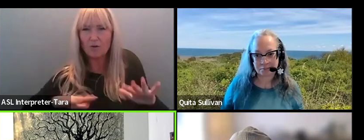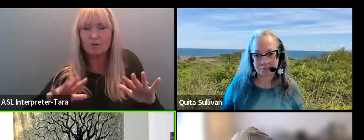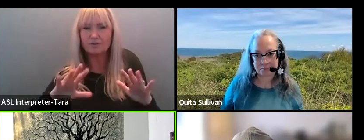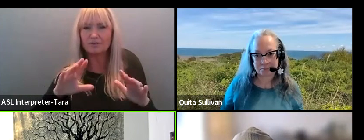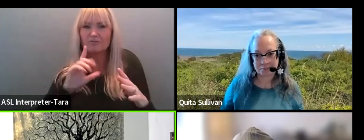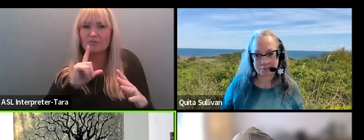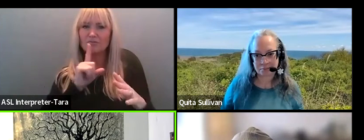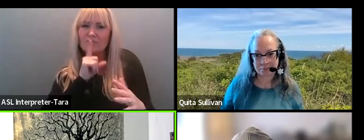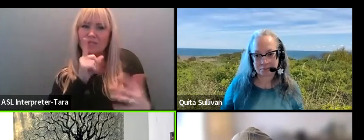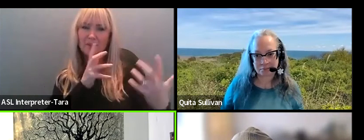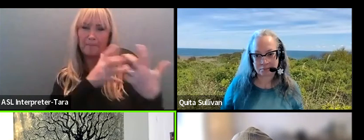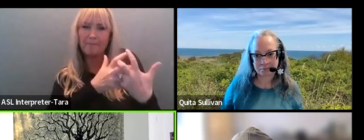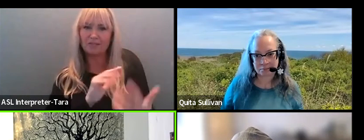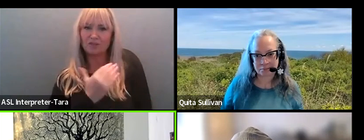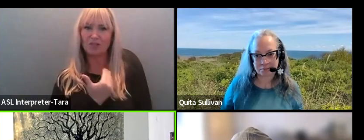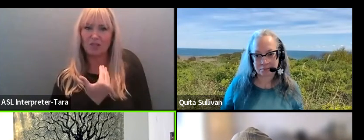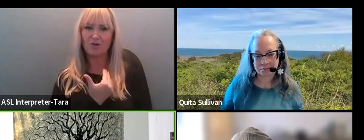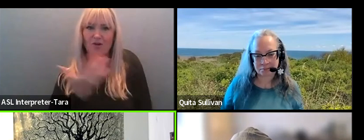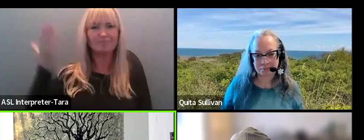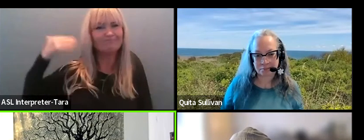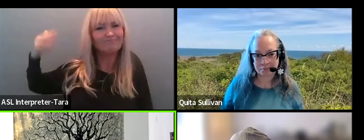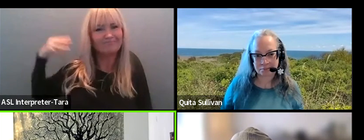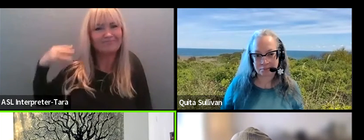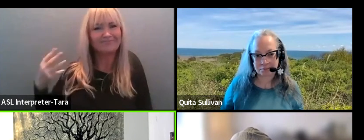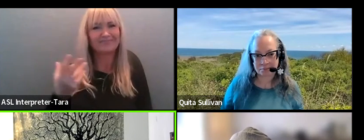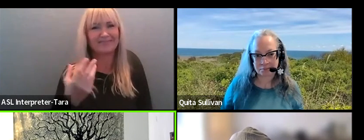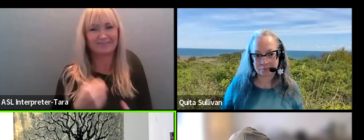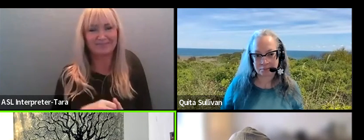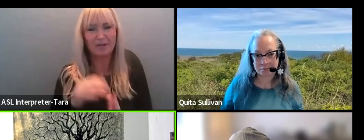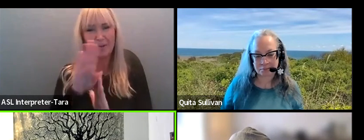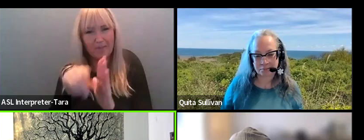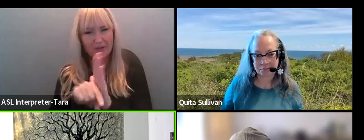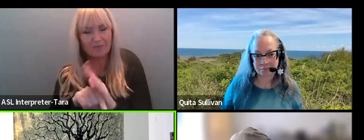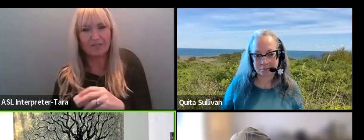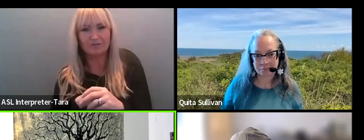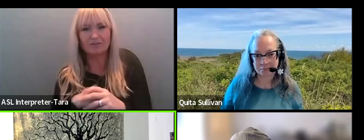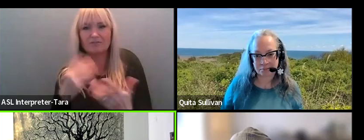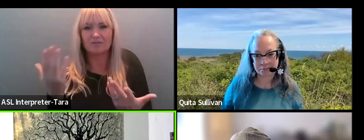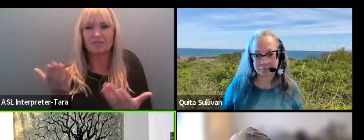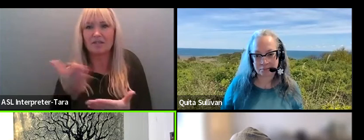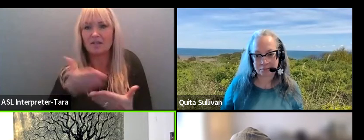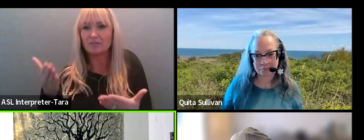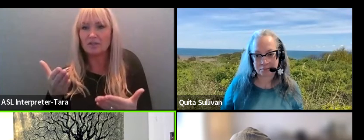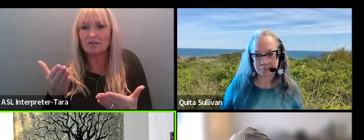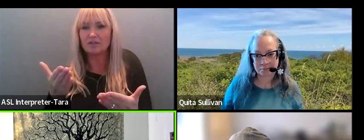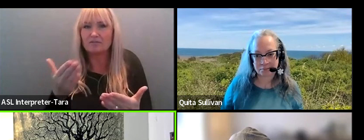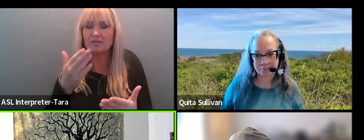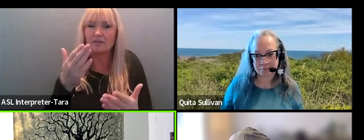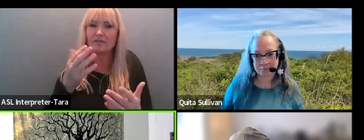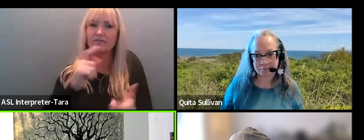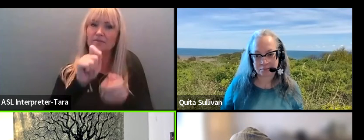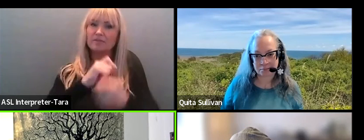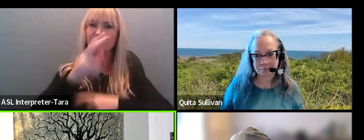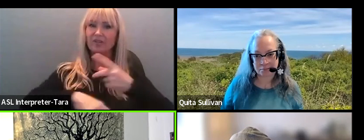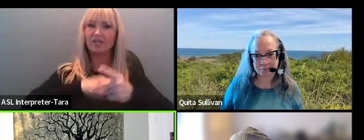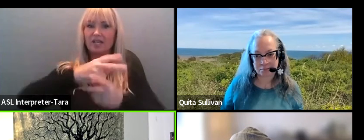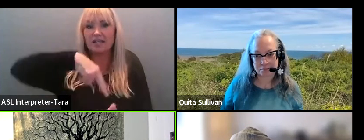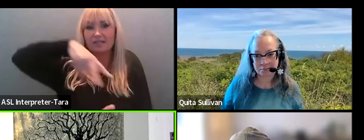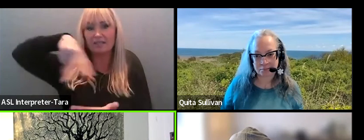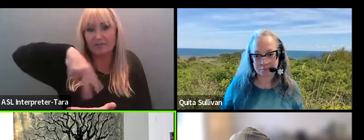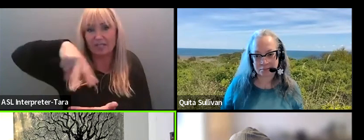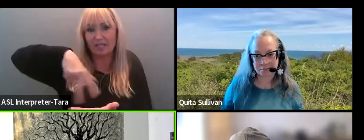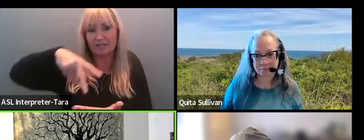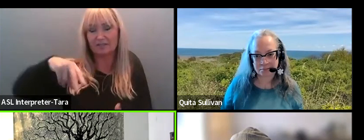our representation was important for us to bring in. You know, there was elements of a certain type of dance that Colleen was